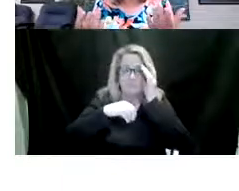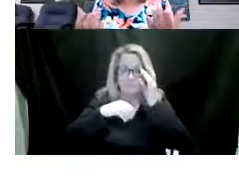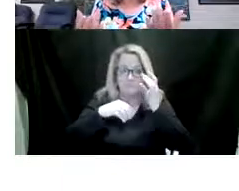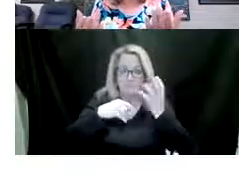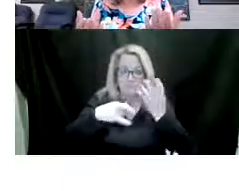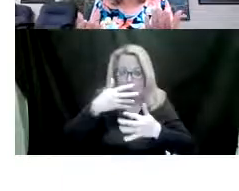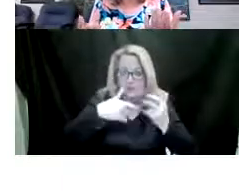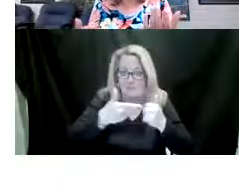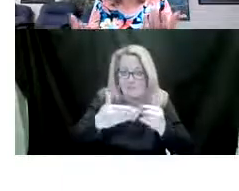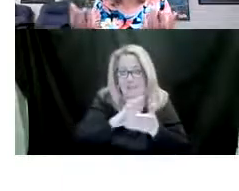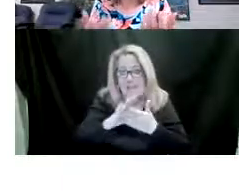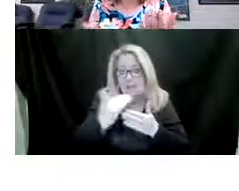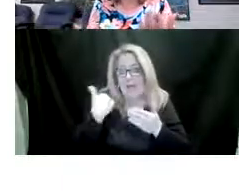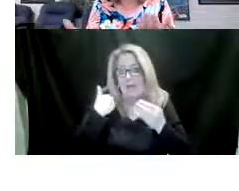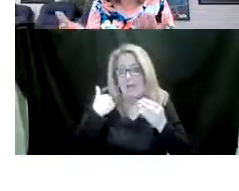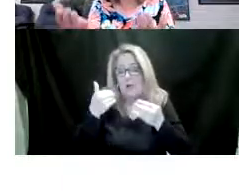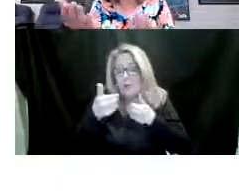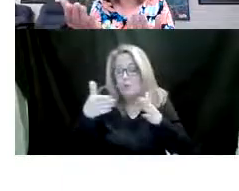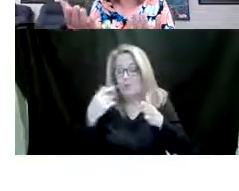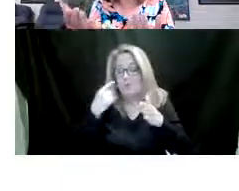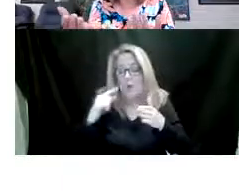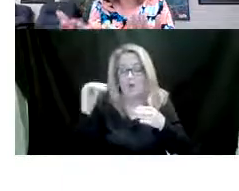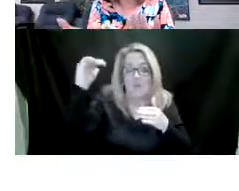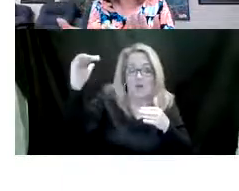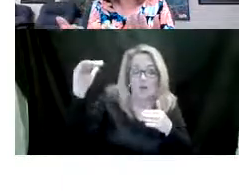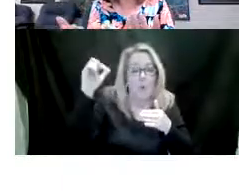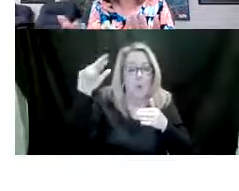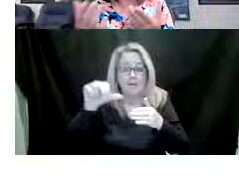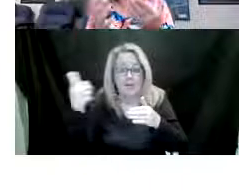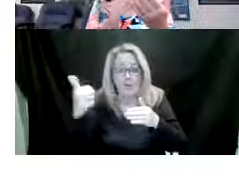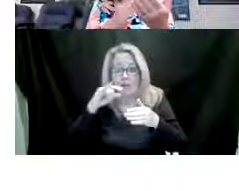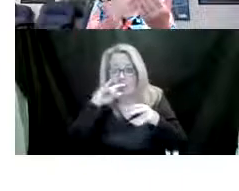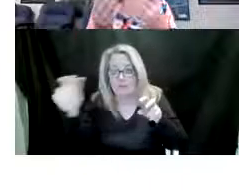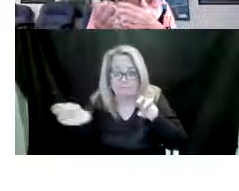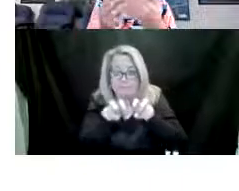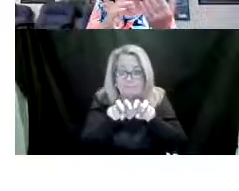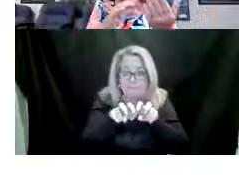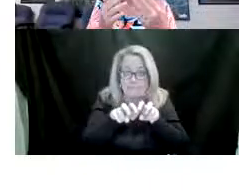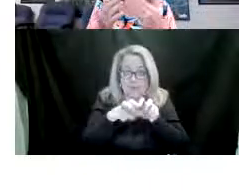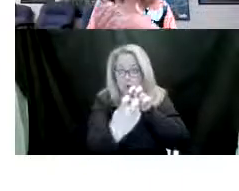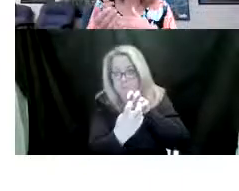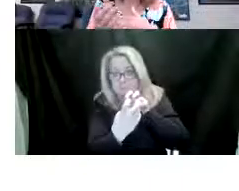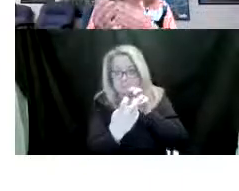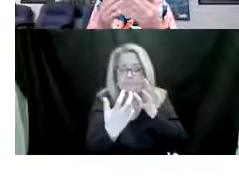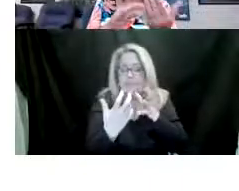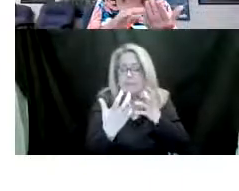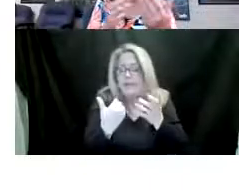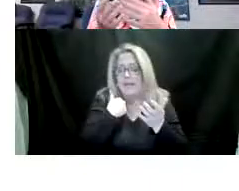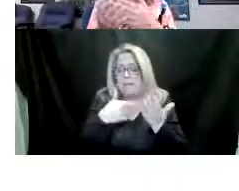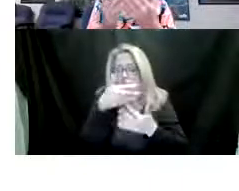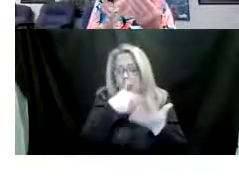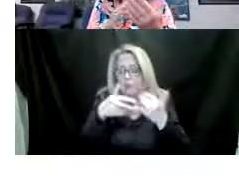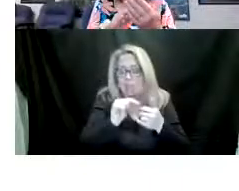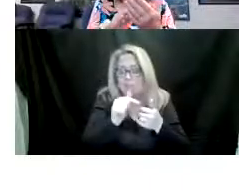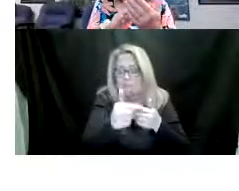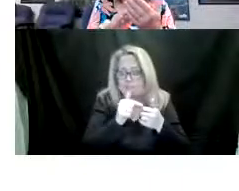it's nice to have room for an adult or another child to slide in there next to the child and may have it be a kind of a social